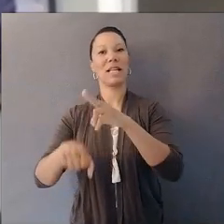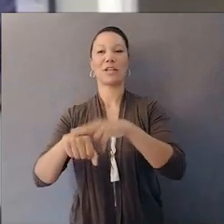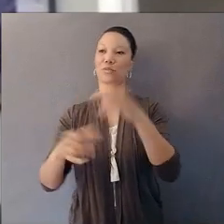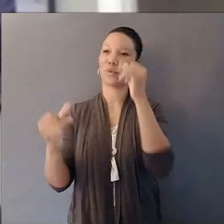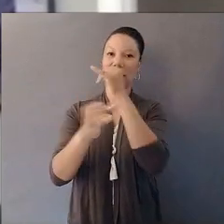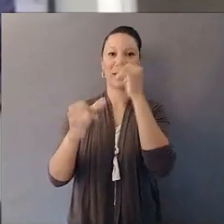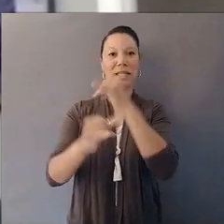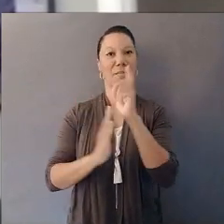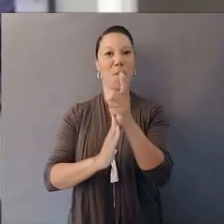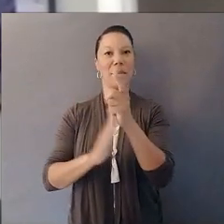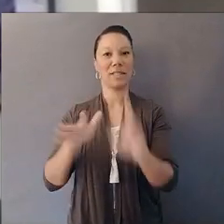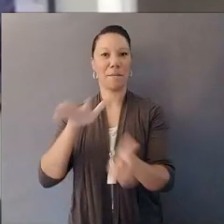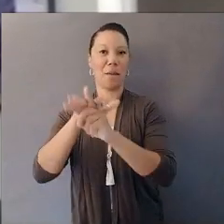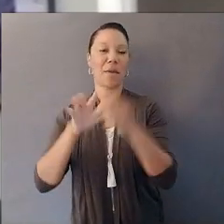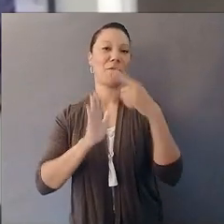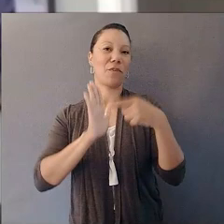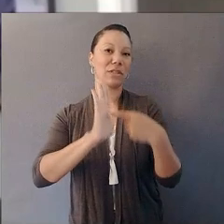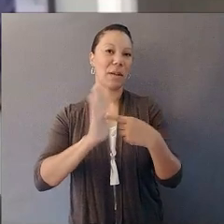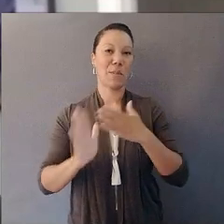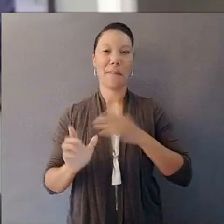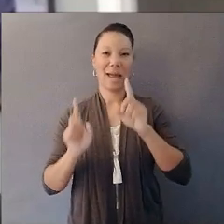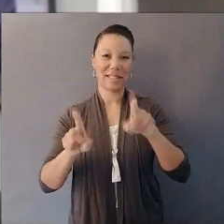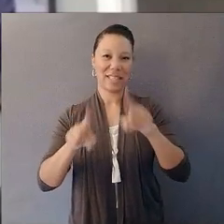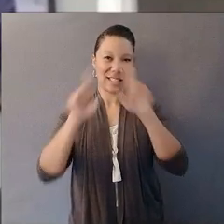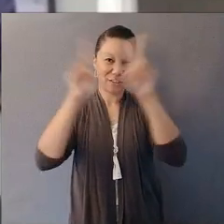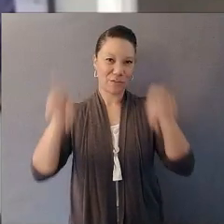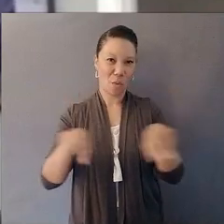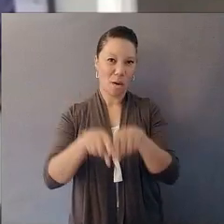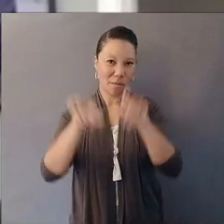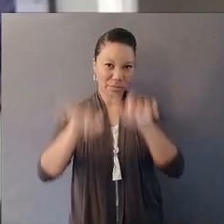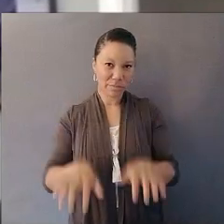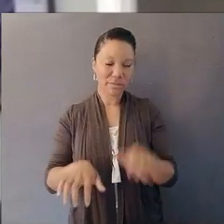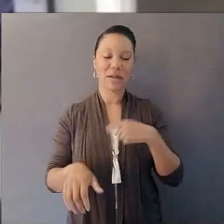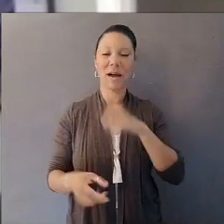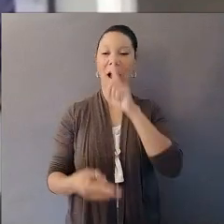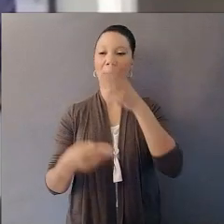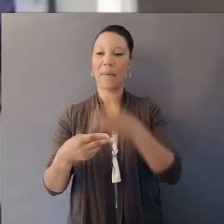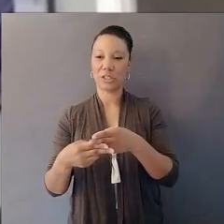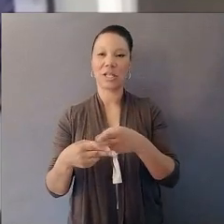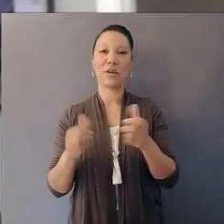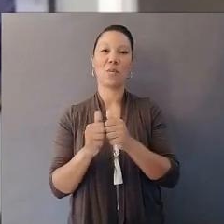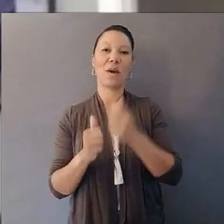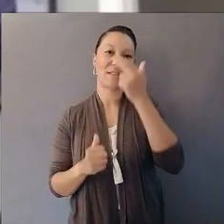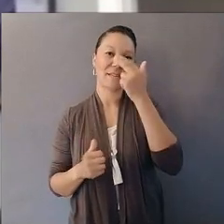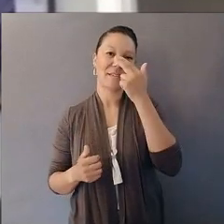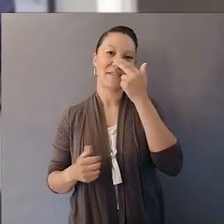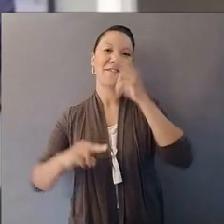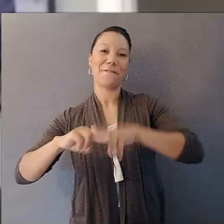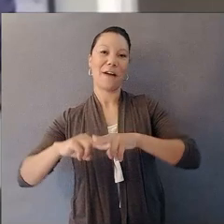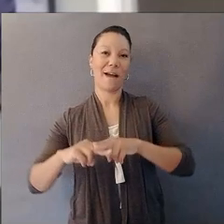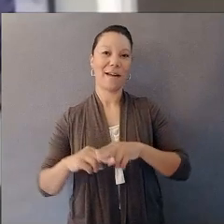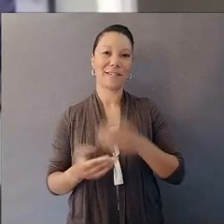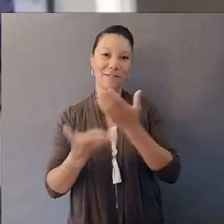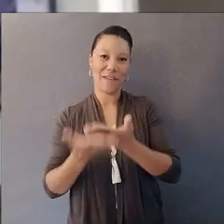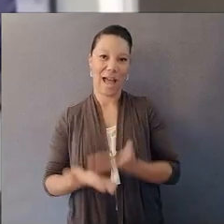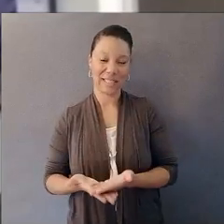up. Like for instance, on my attendance form, like I mentioned one day in my little fun facts story section, that I've been microwaving bread for breakfast